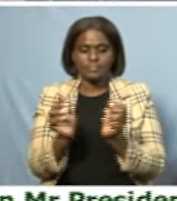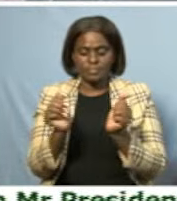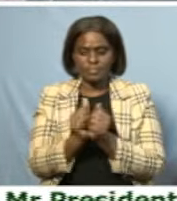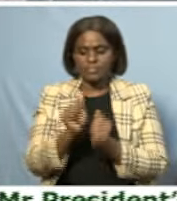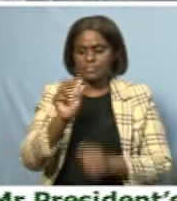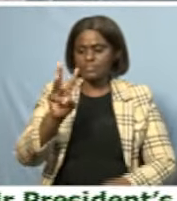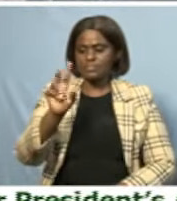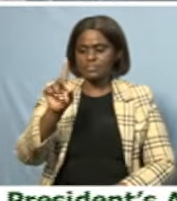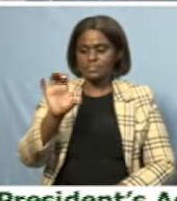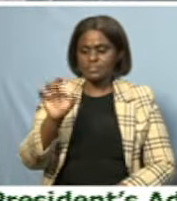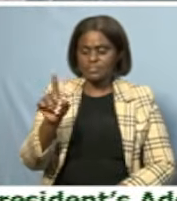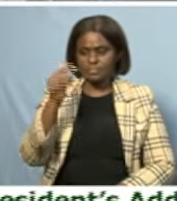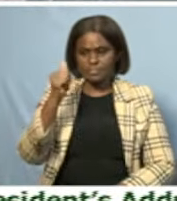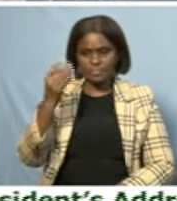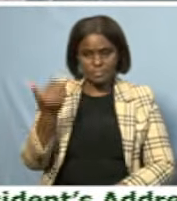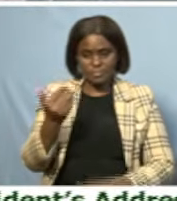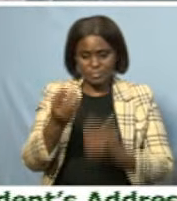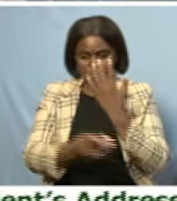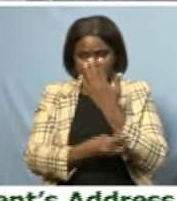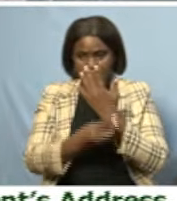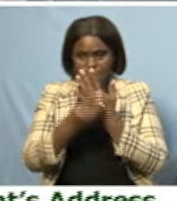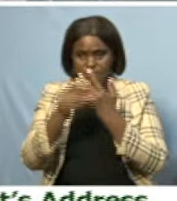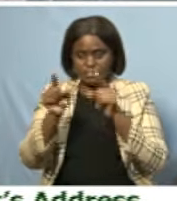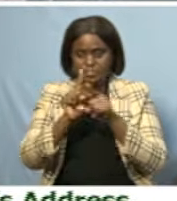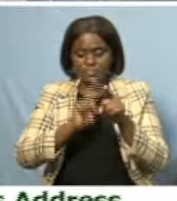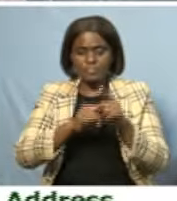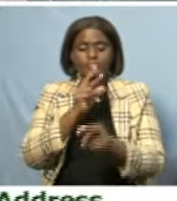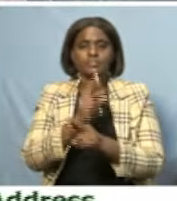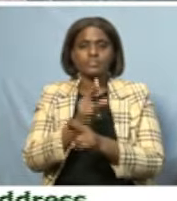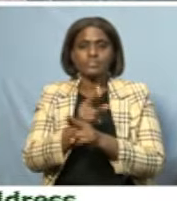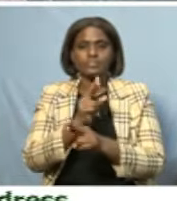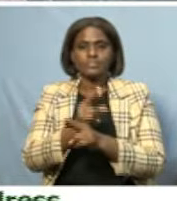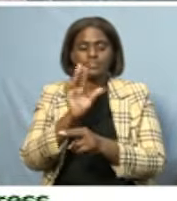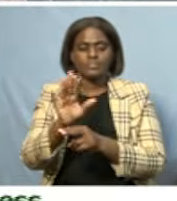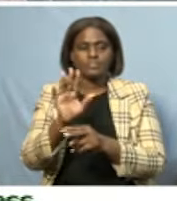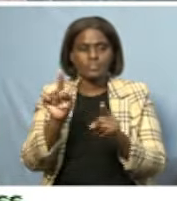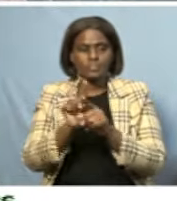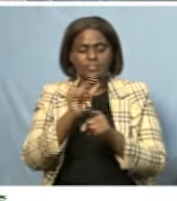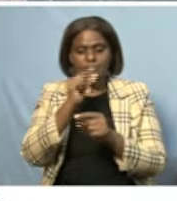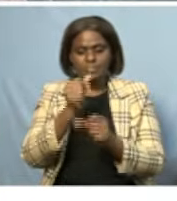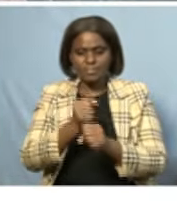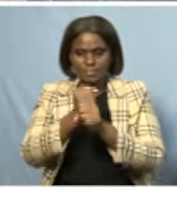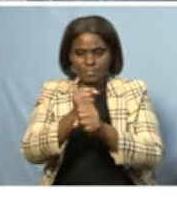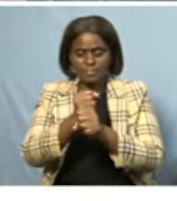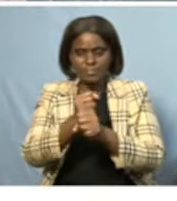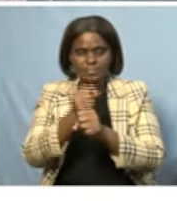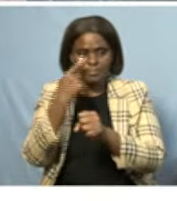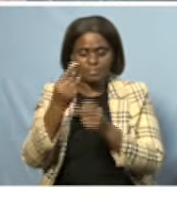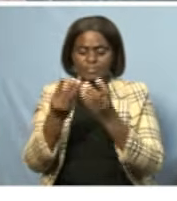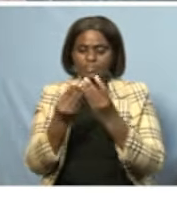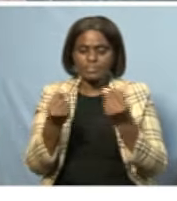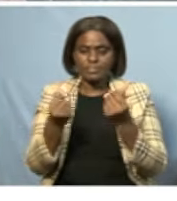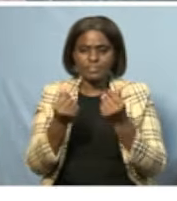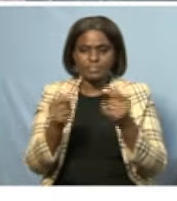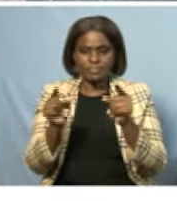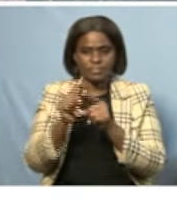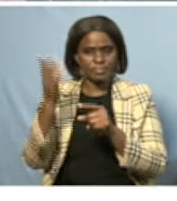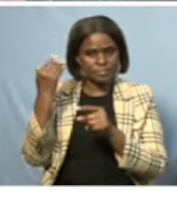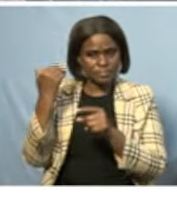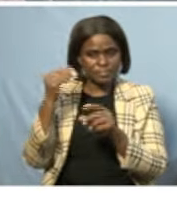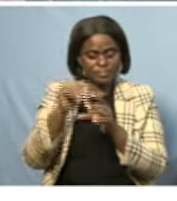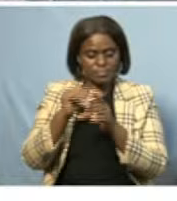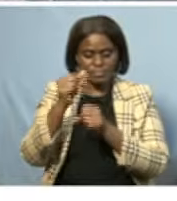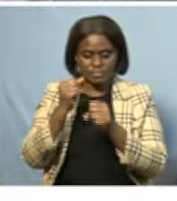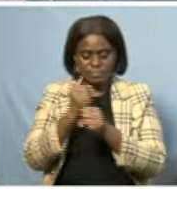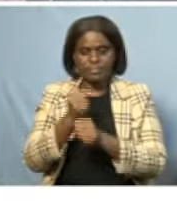ward, because development is a right, not a reward for a few, as it was in your government.